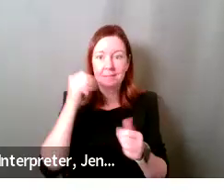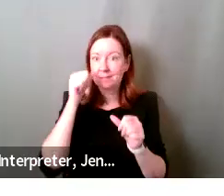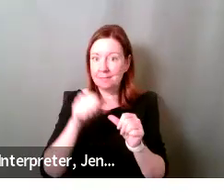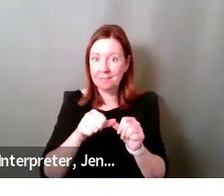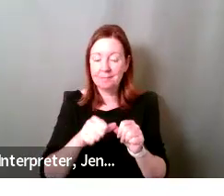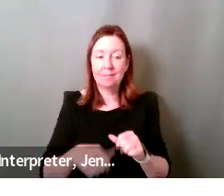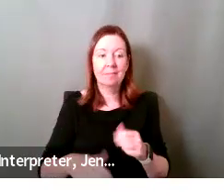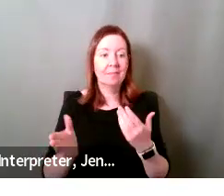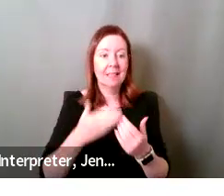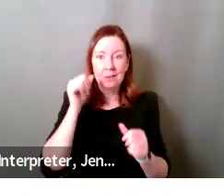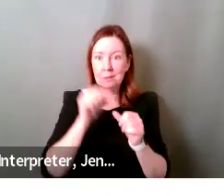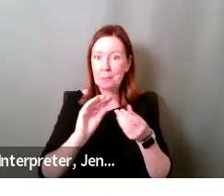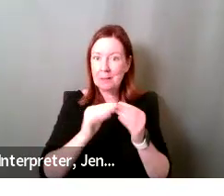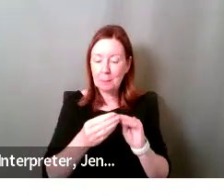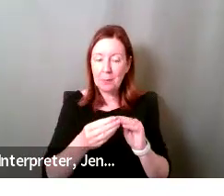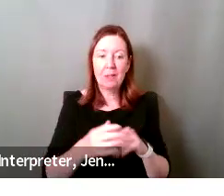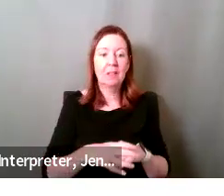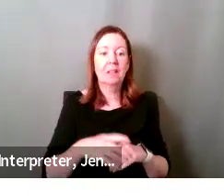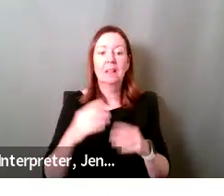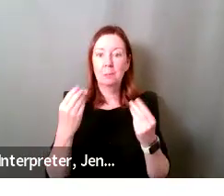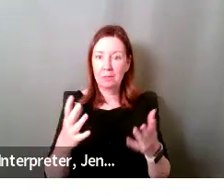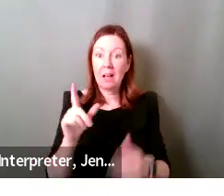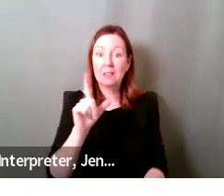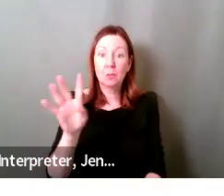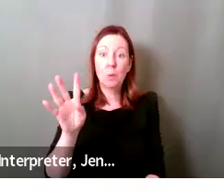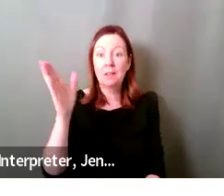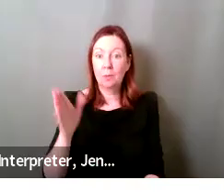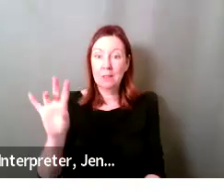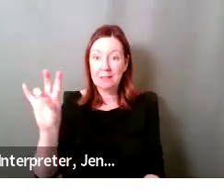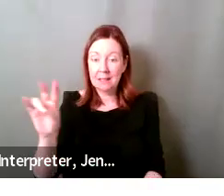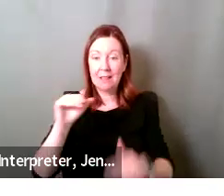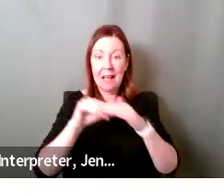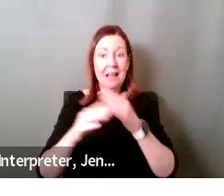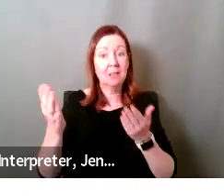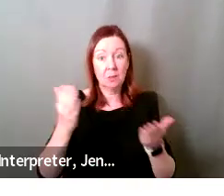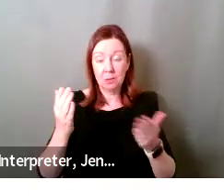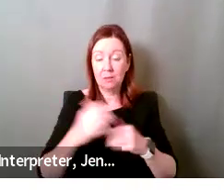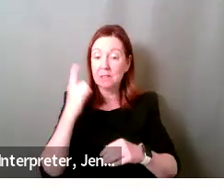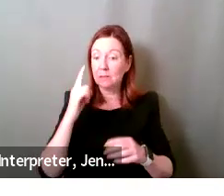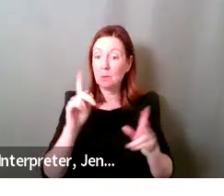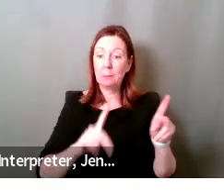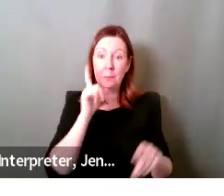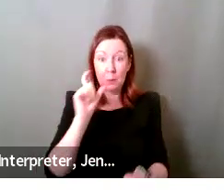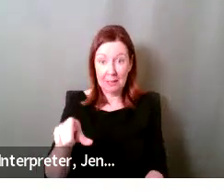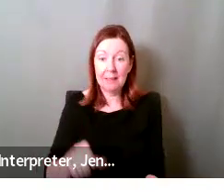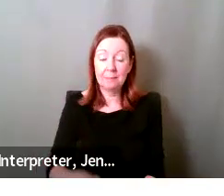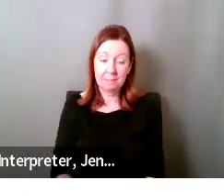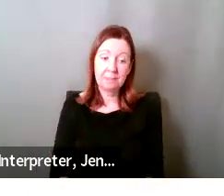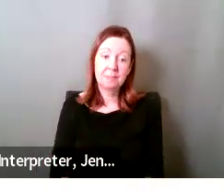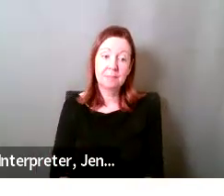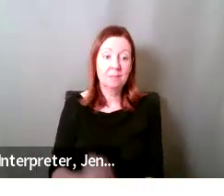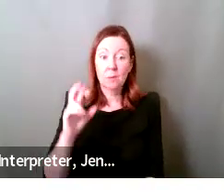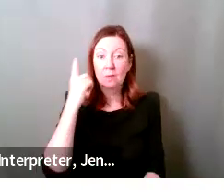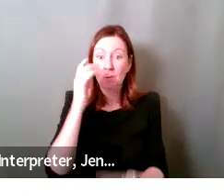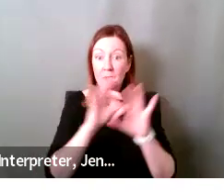remember. This is an easy to remember number, and this also provides 24/7 access to services for individuals who need it. Or for